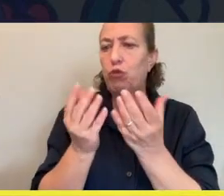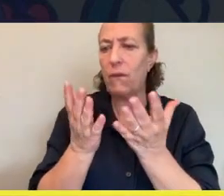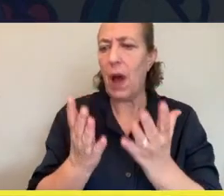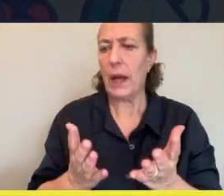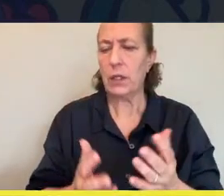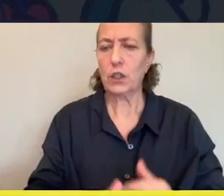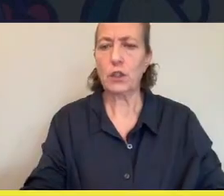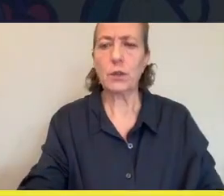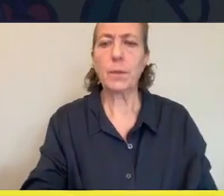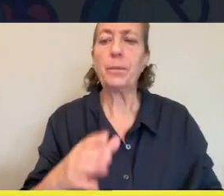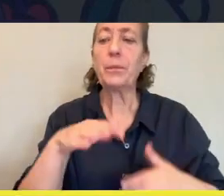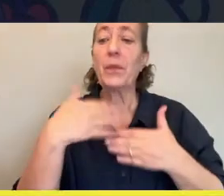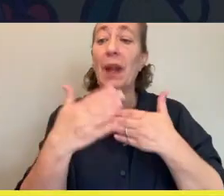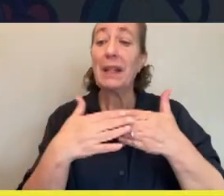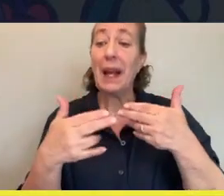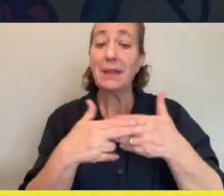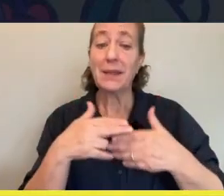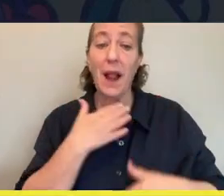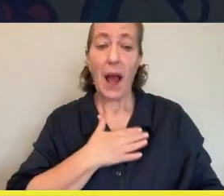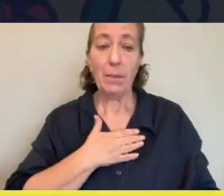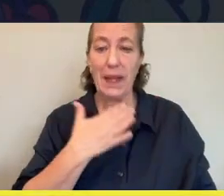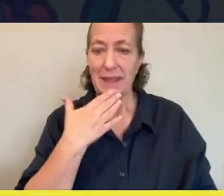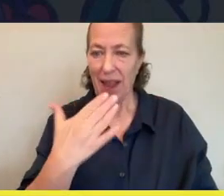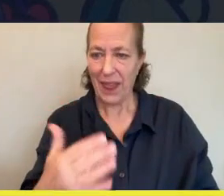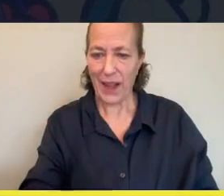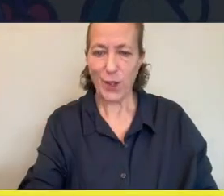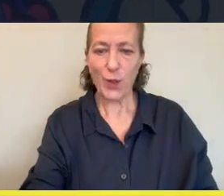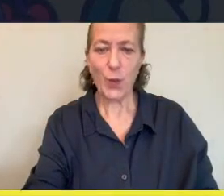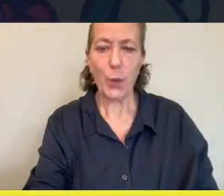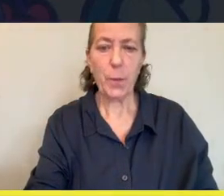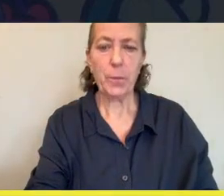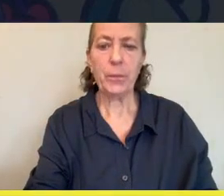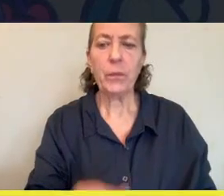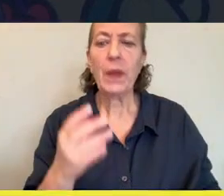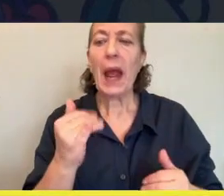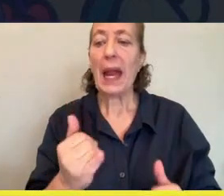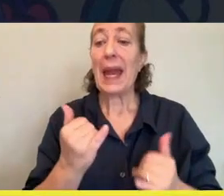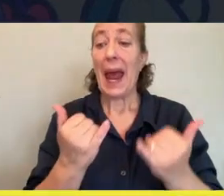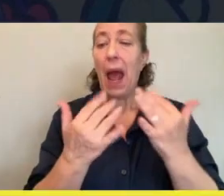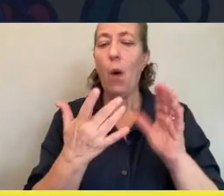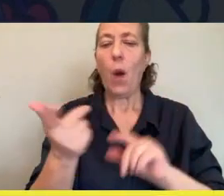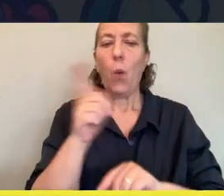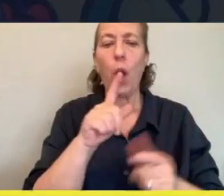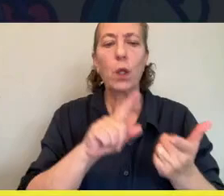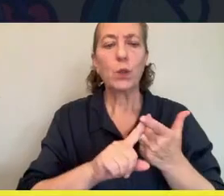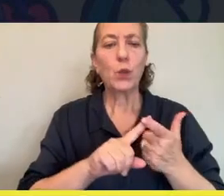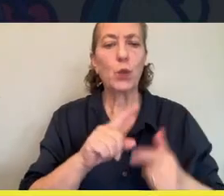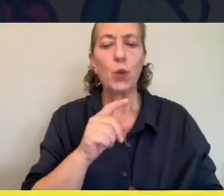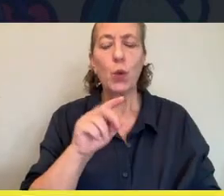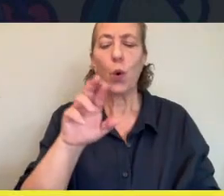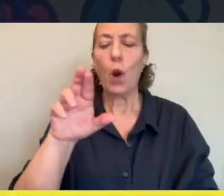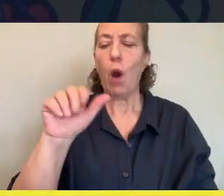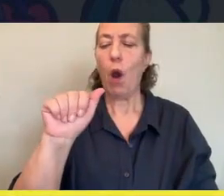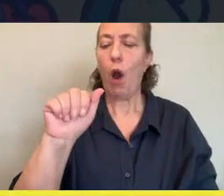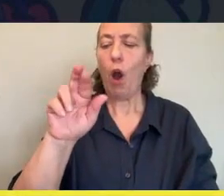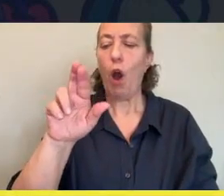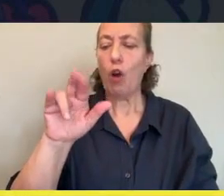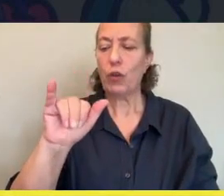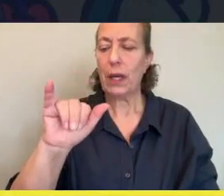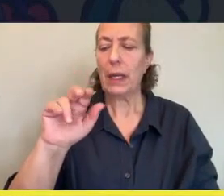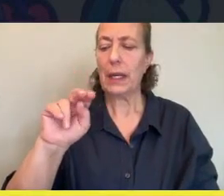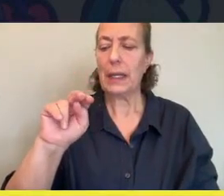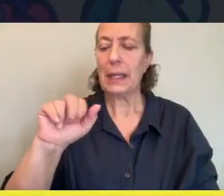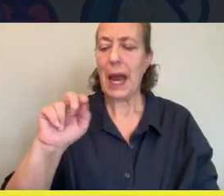slide, please. Thank you. And now I'm going to pass the reins over to Ari Nema. Well, thank you